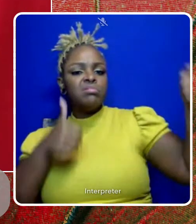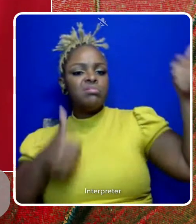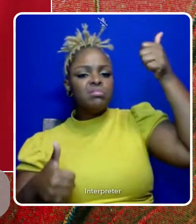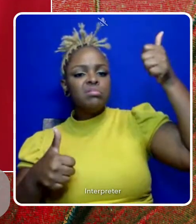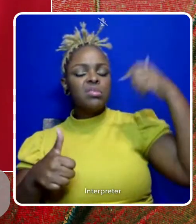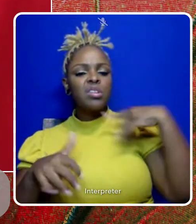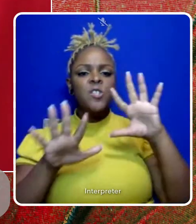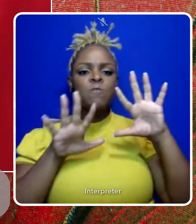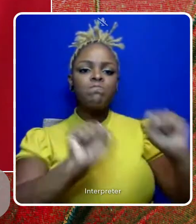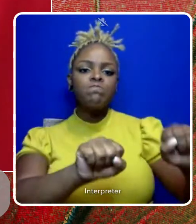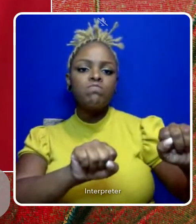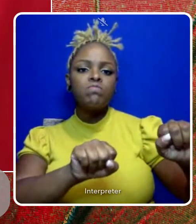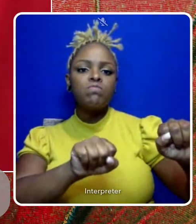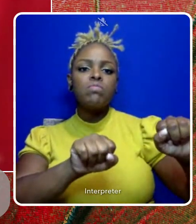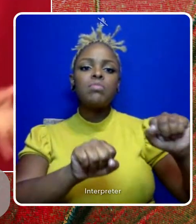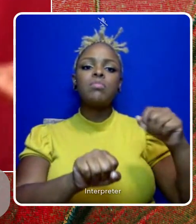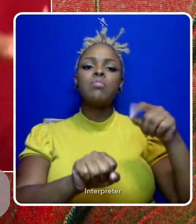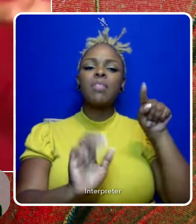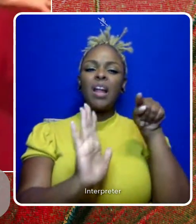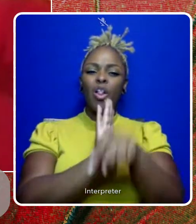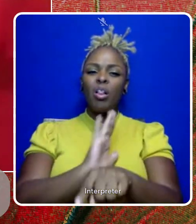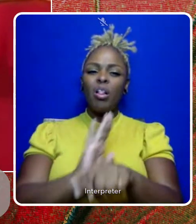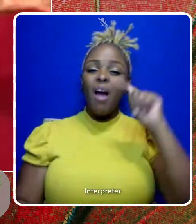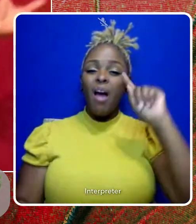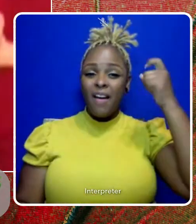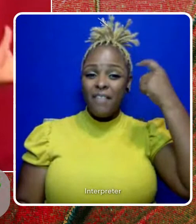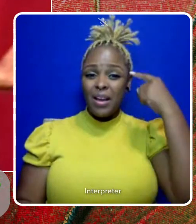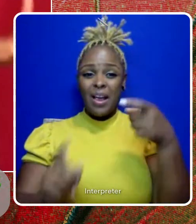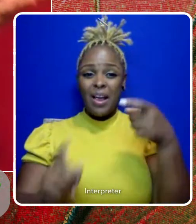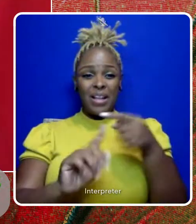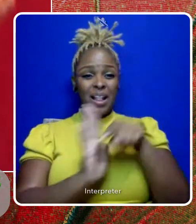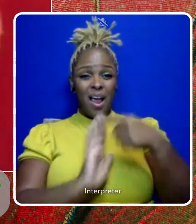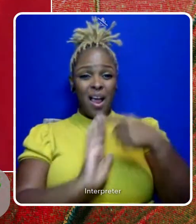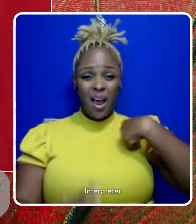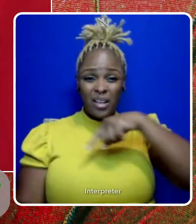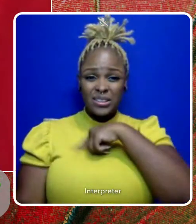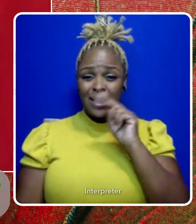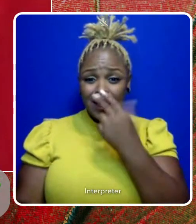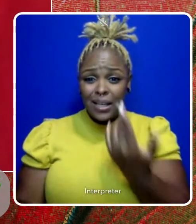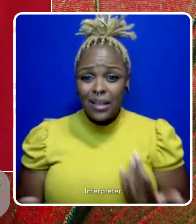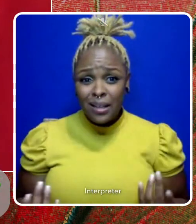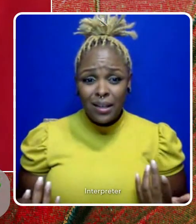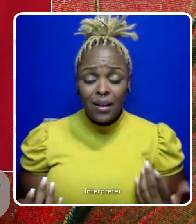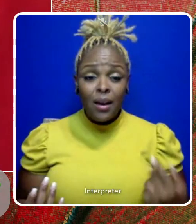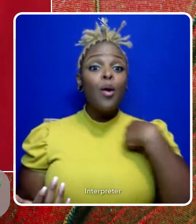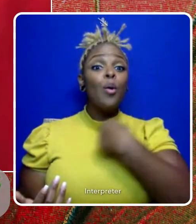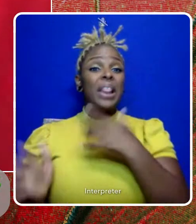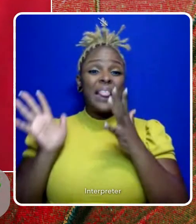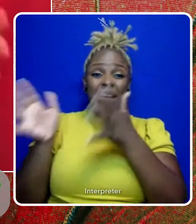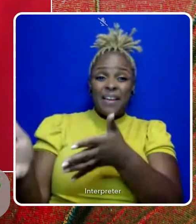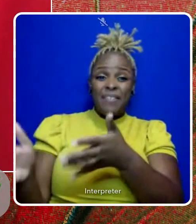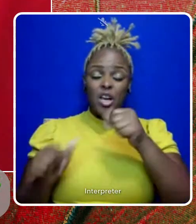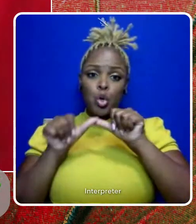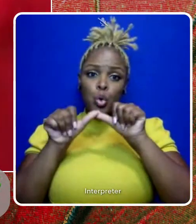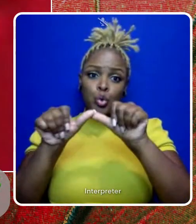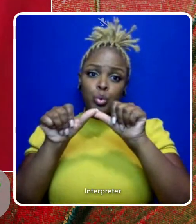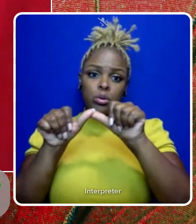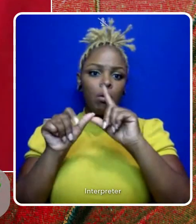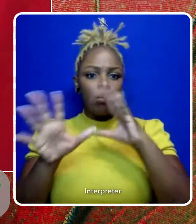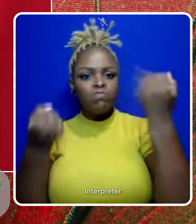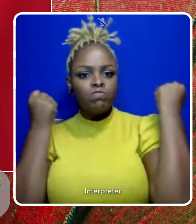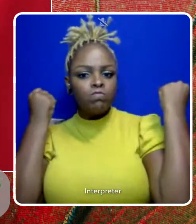leave it hanging, leave it gasping for air and won't care for the way white people cry as his blood drips on the street. Burn